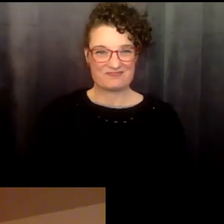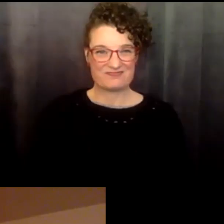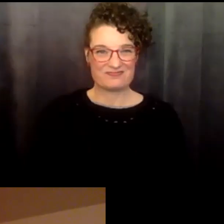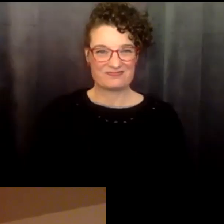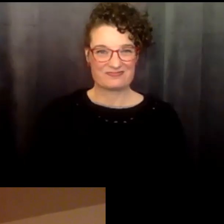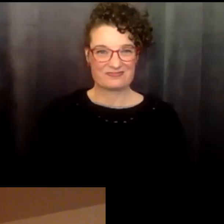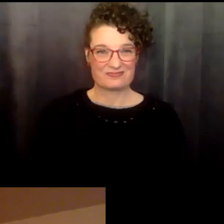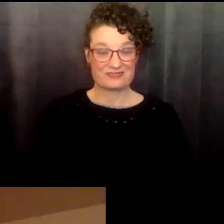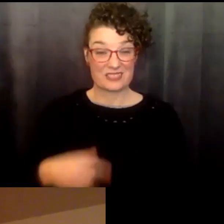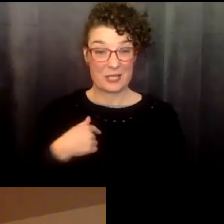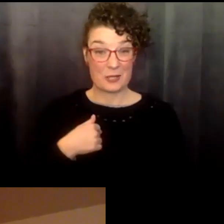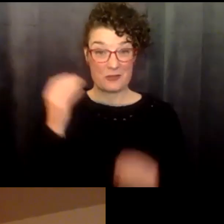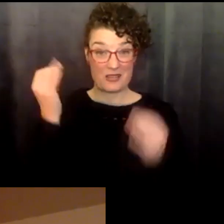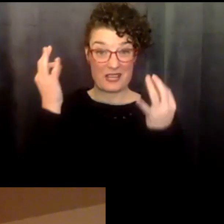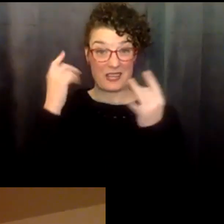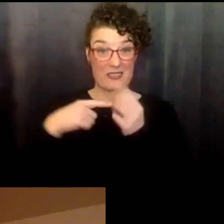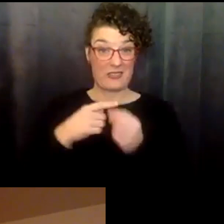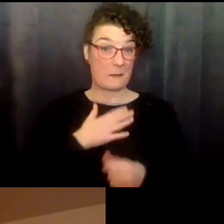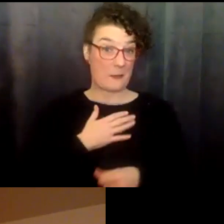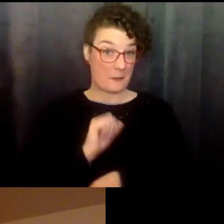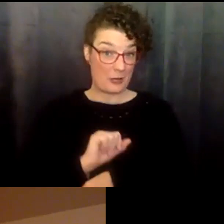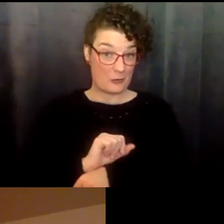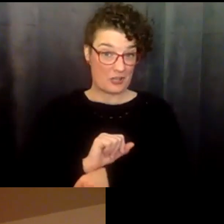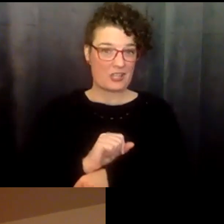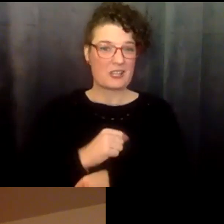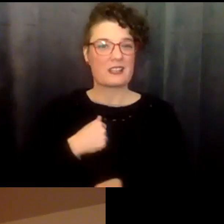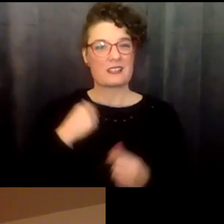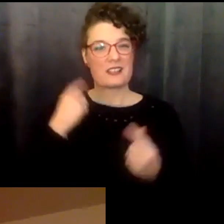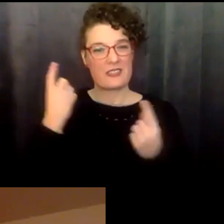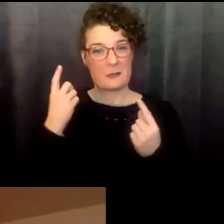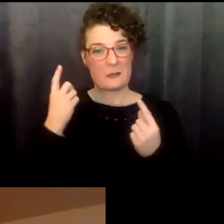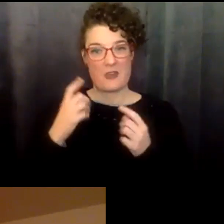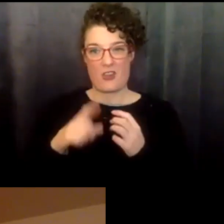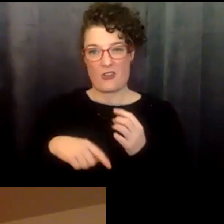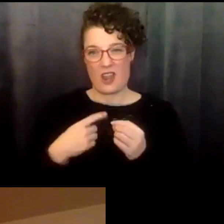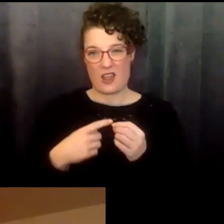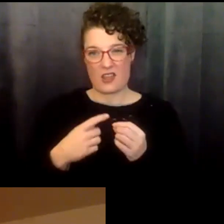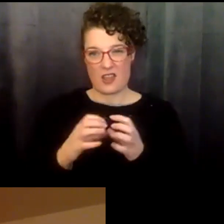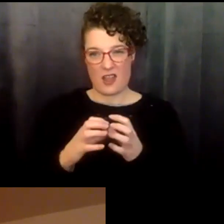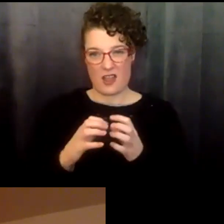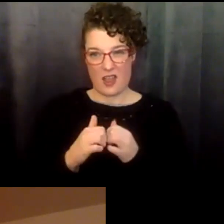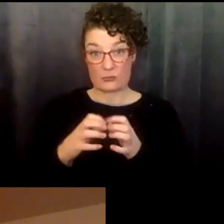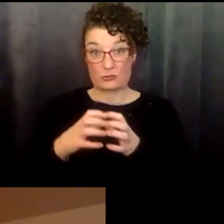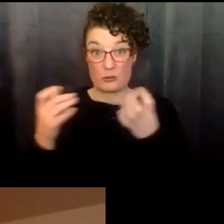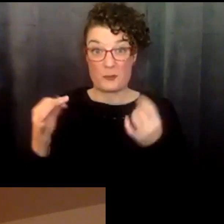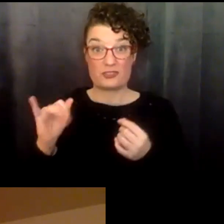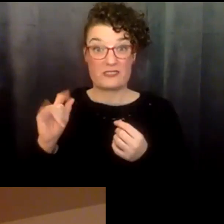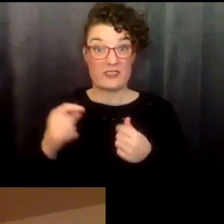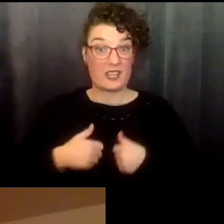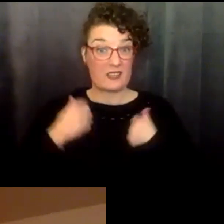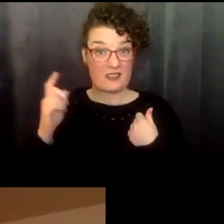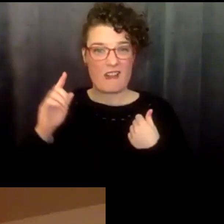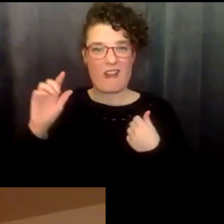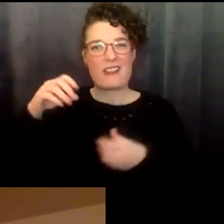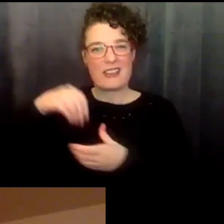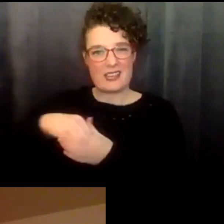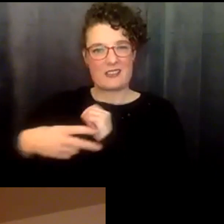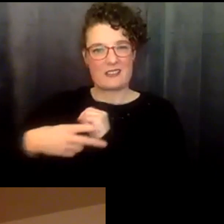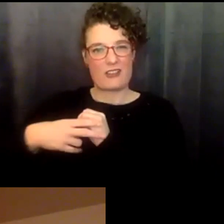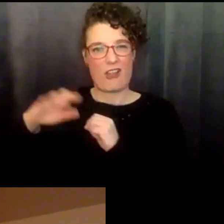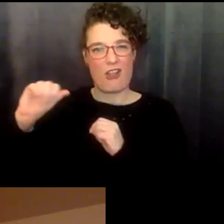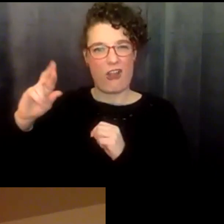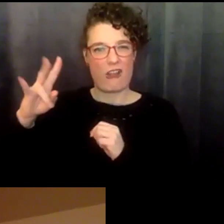When I think about my work, I think about how so much of it exists within the archives, and